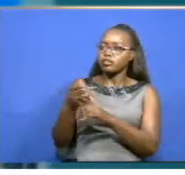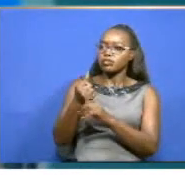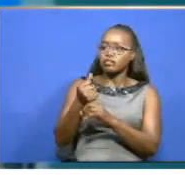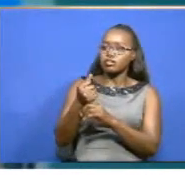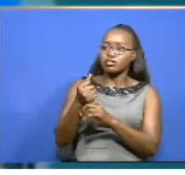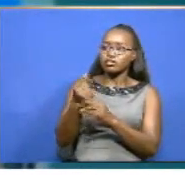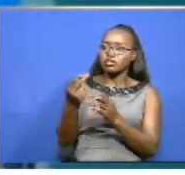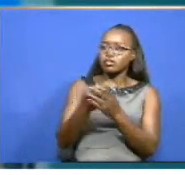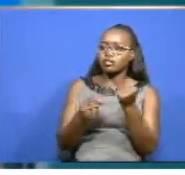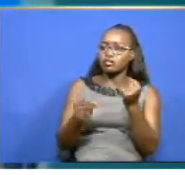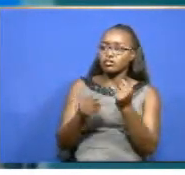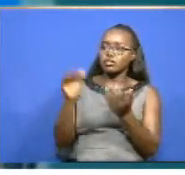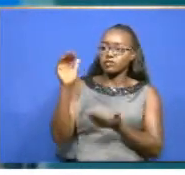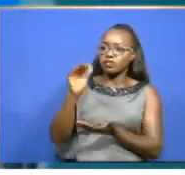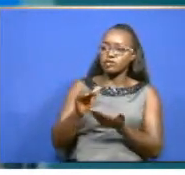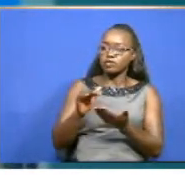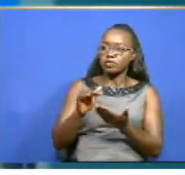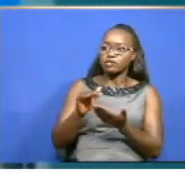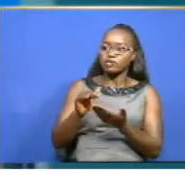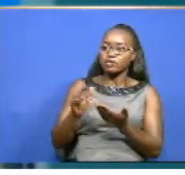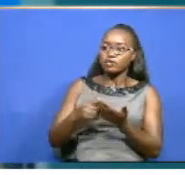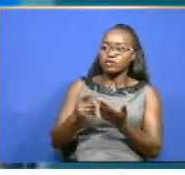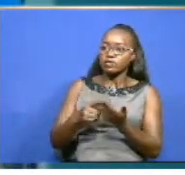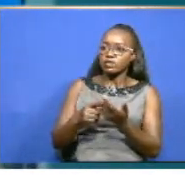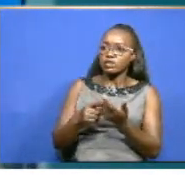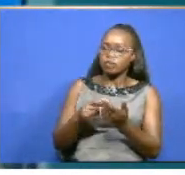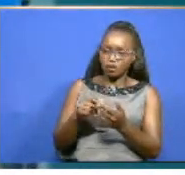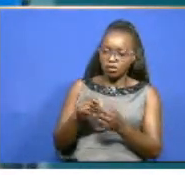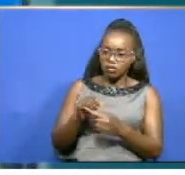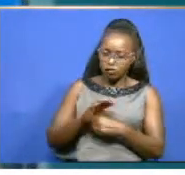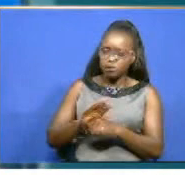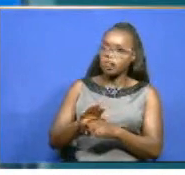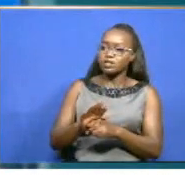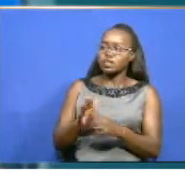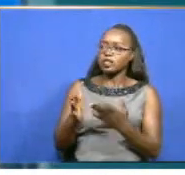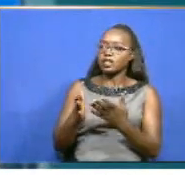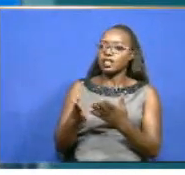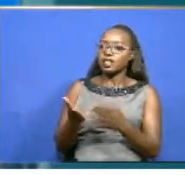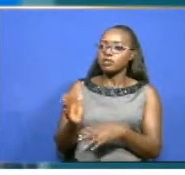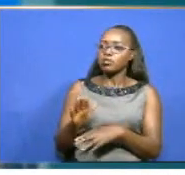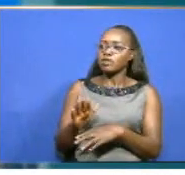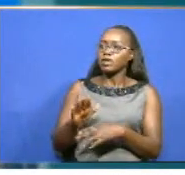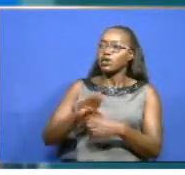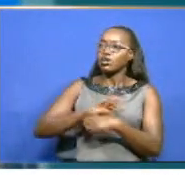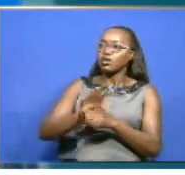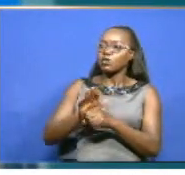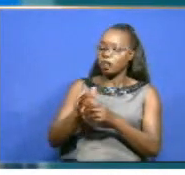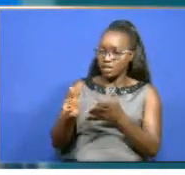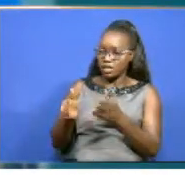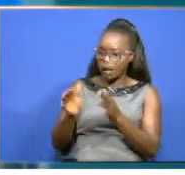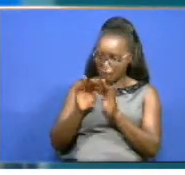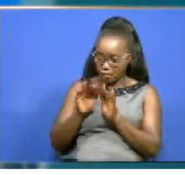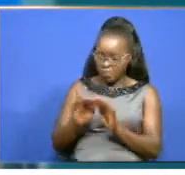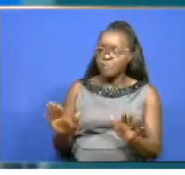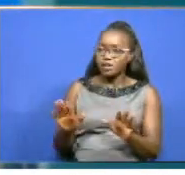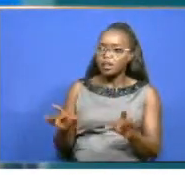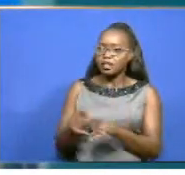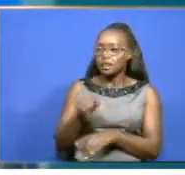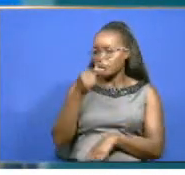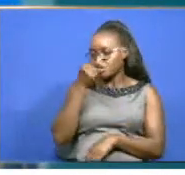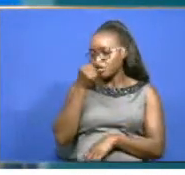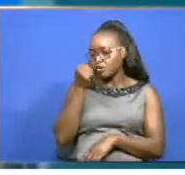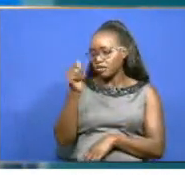reduced your number of presence in that. And I want to return back to the point where I've said, COVID-19 is here to stay, like flu, like any other